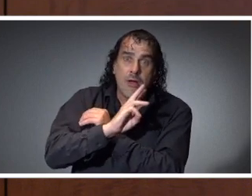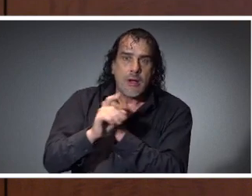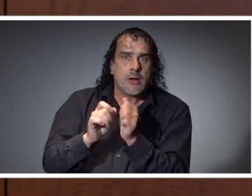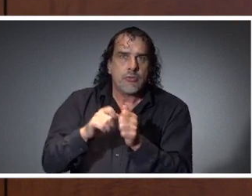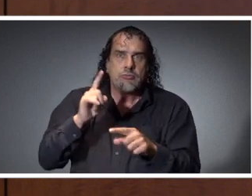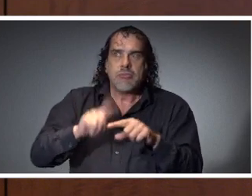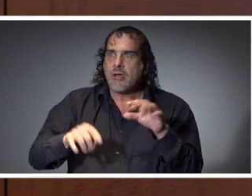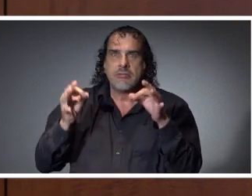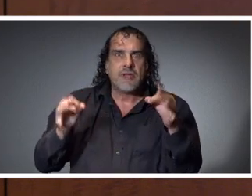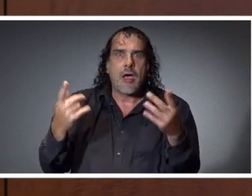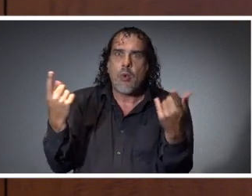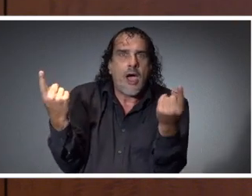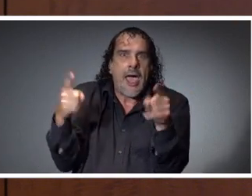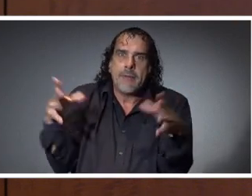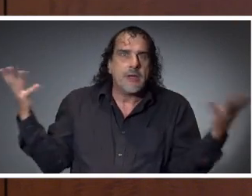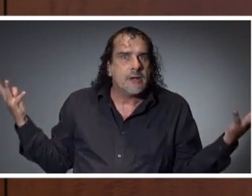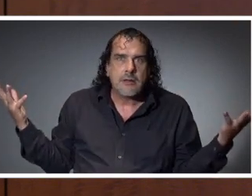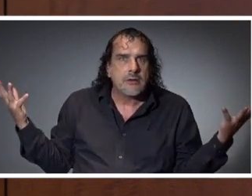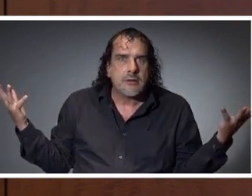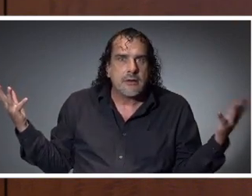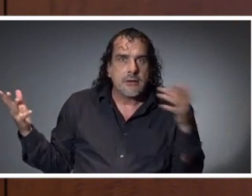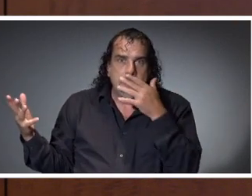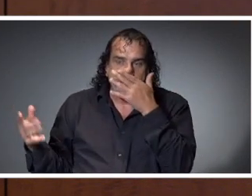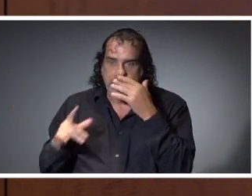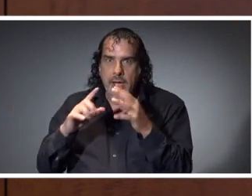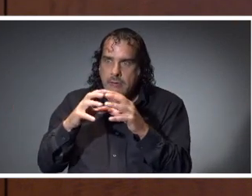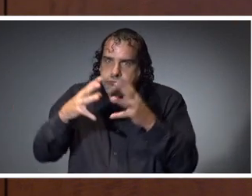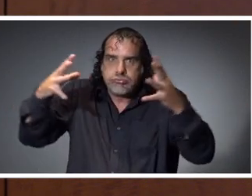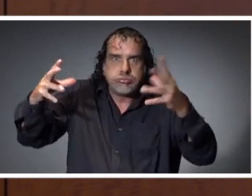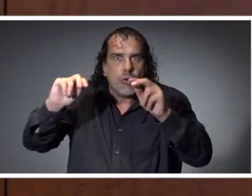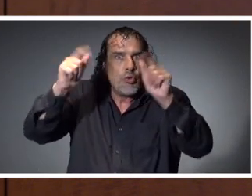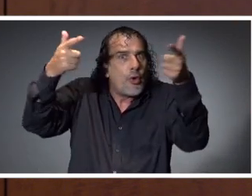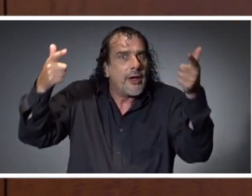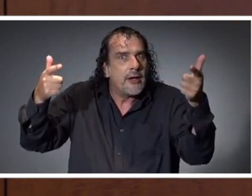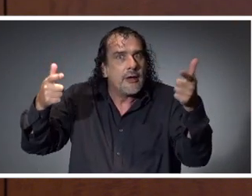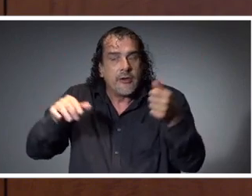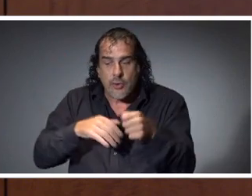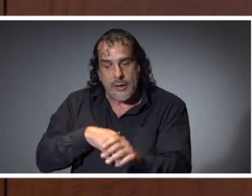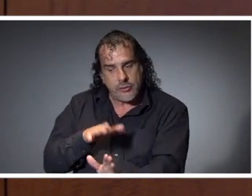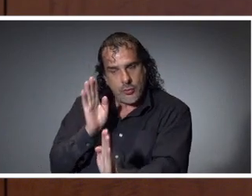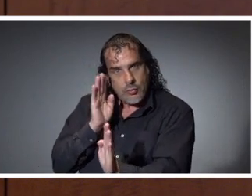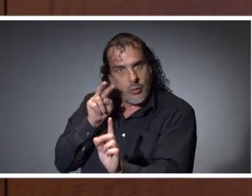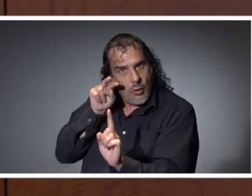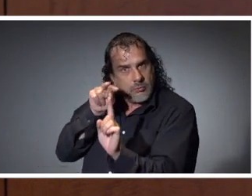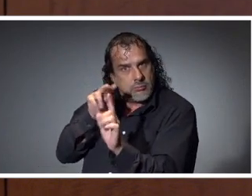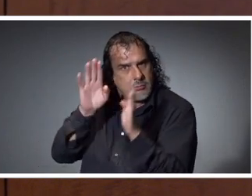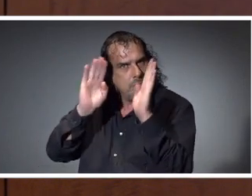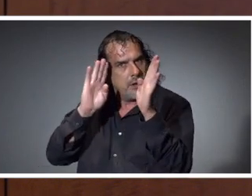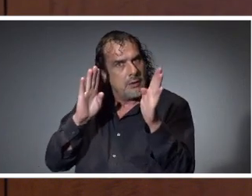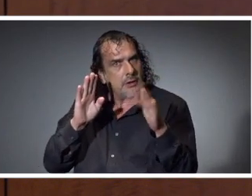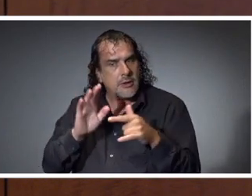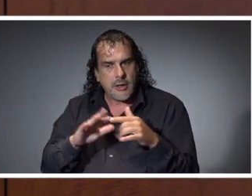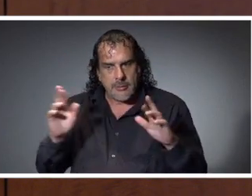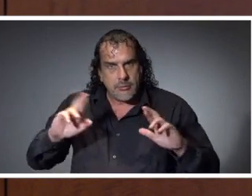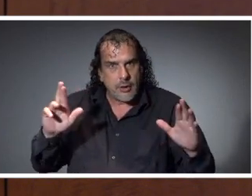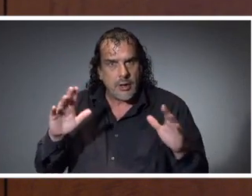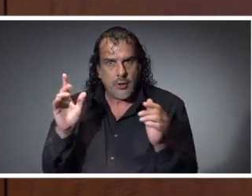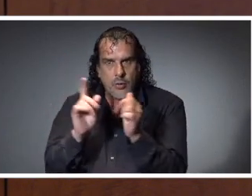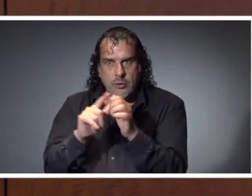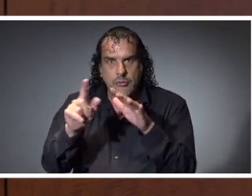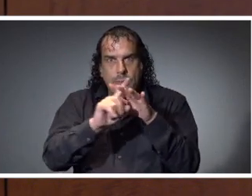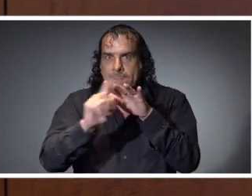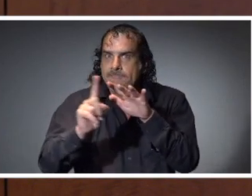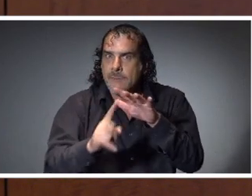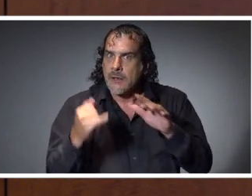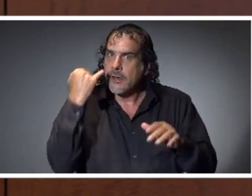these storms could intensify very quickly. So out there, as you're watching these storms, pay close attention. Continue to be prepared to evacuate